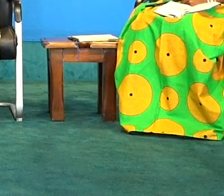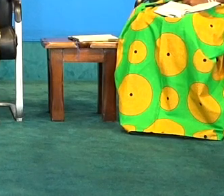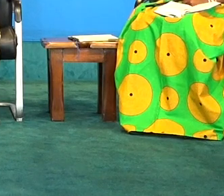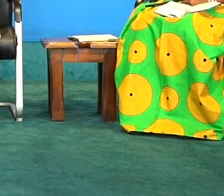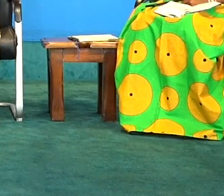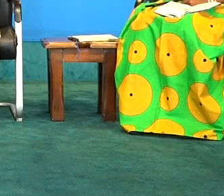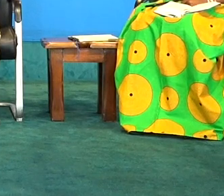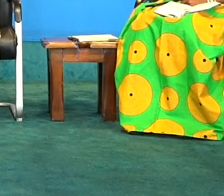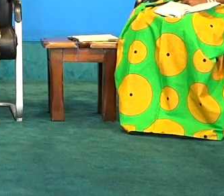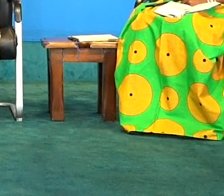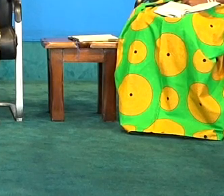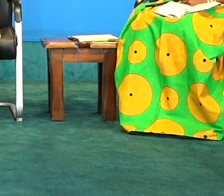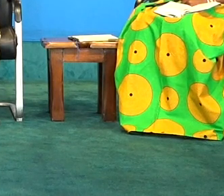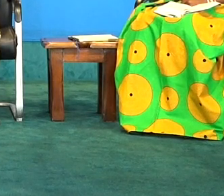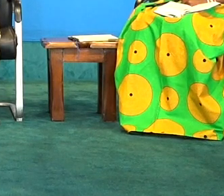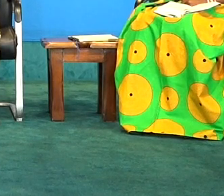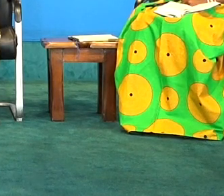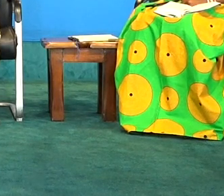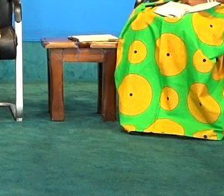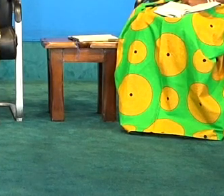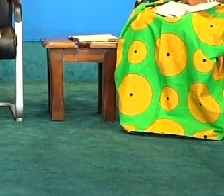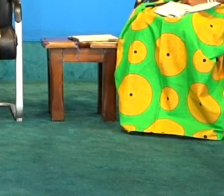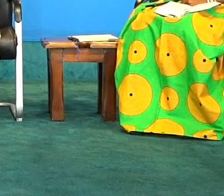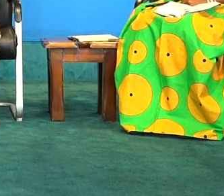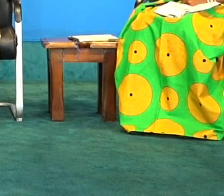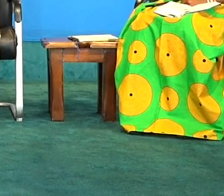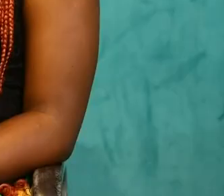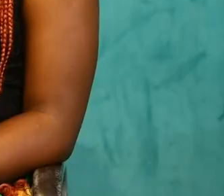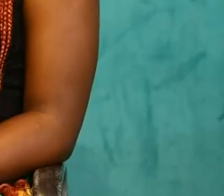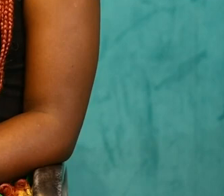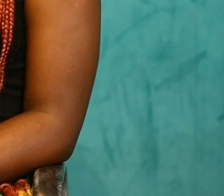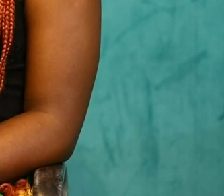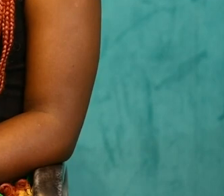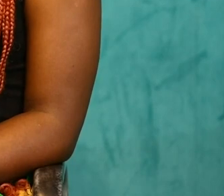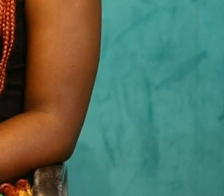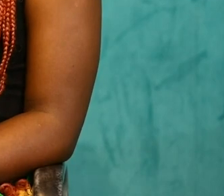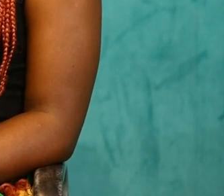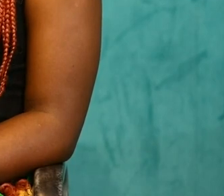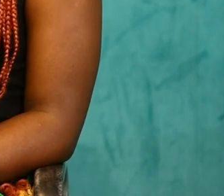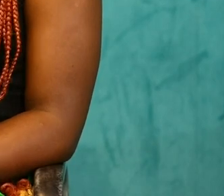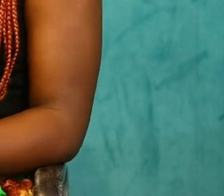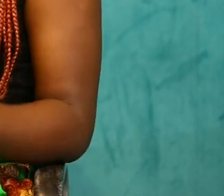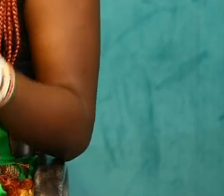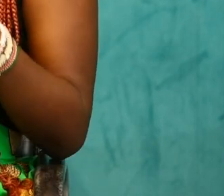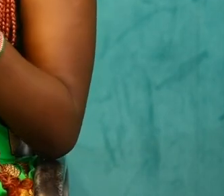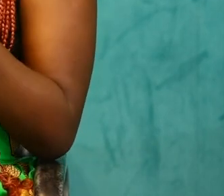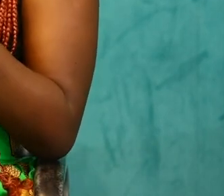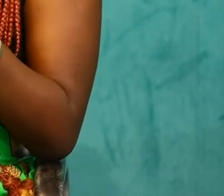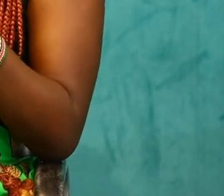the power of God, the nature of God? I think this shows